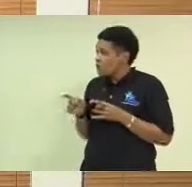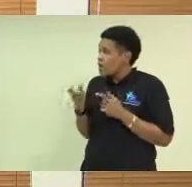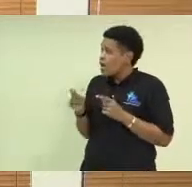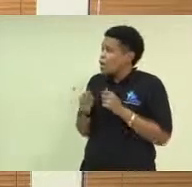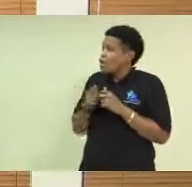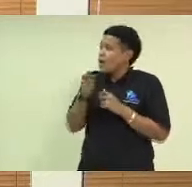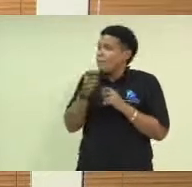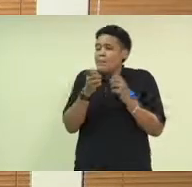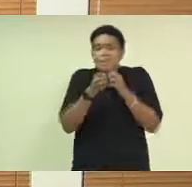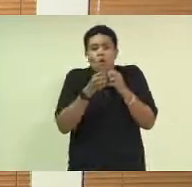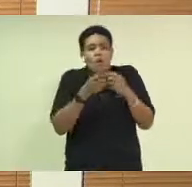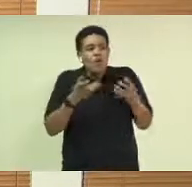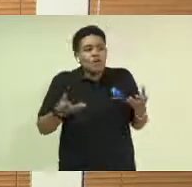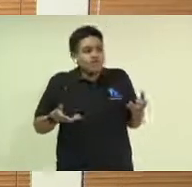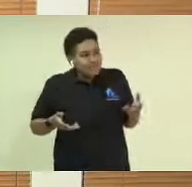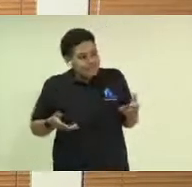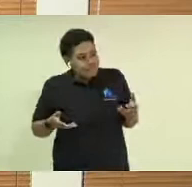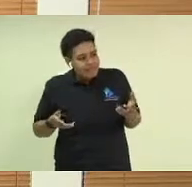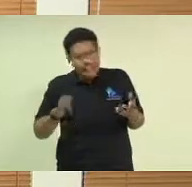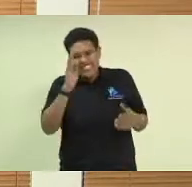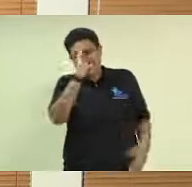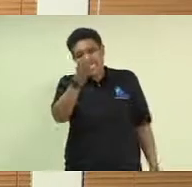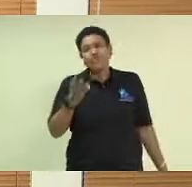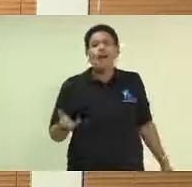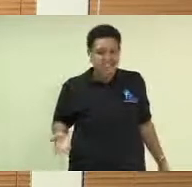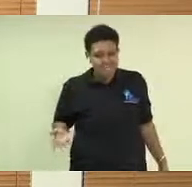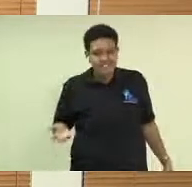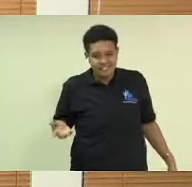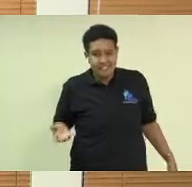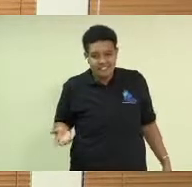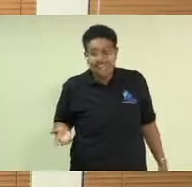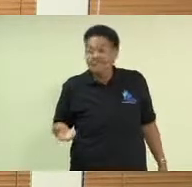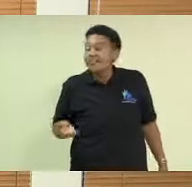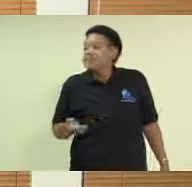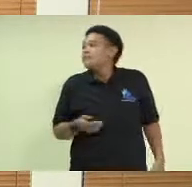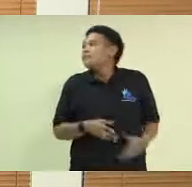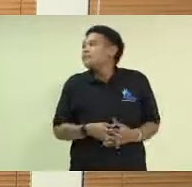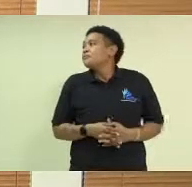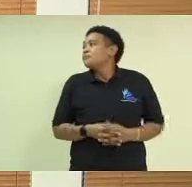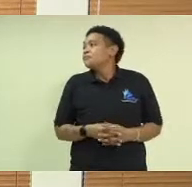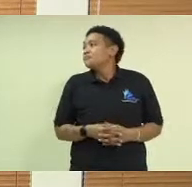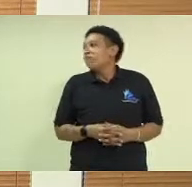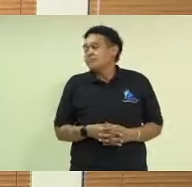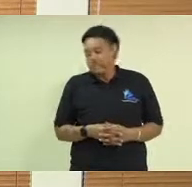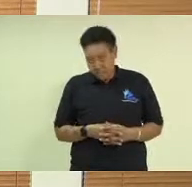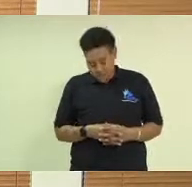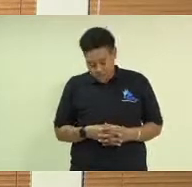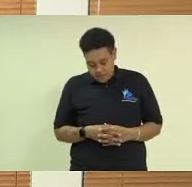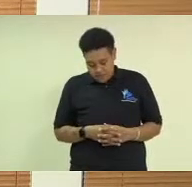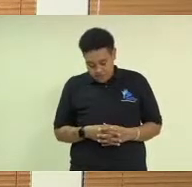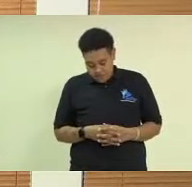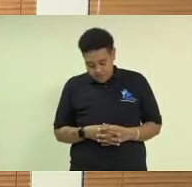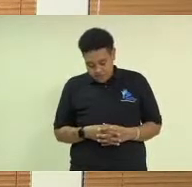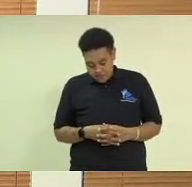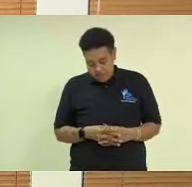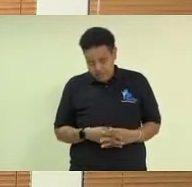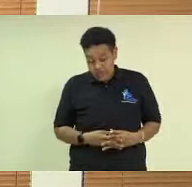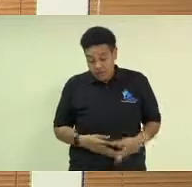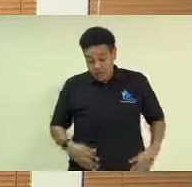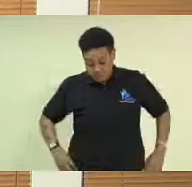little more directness, if you will, because it is something that I've spoken to